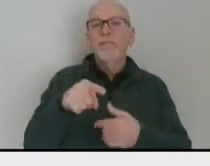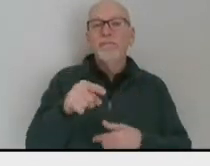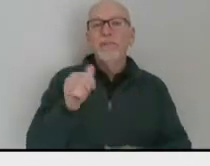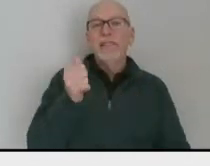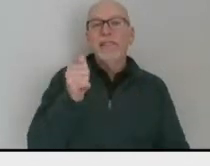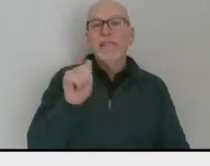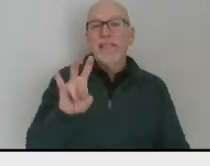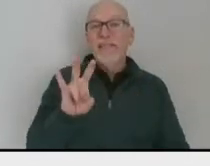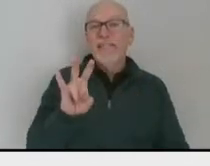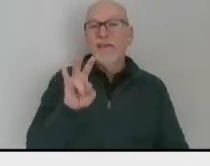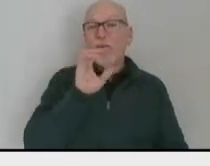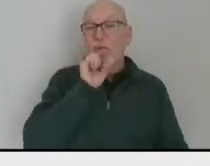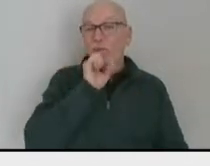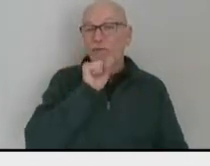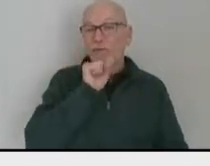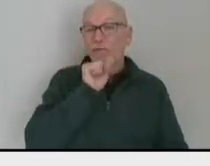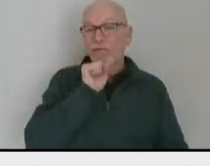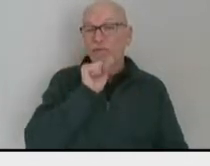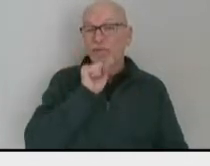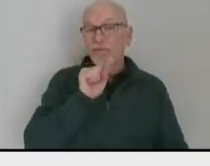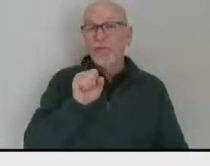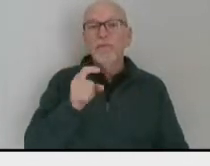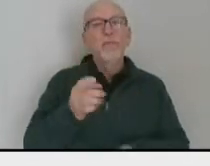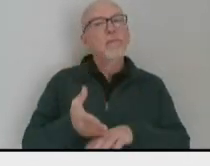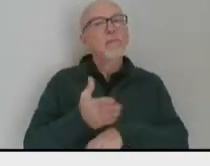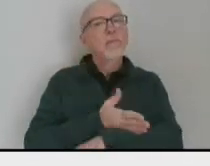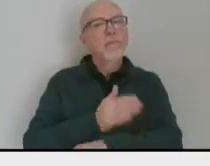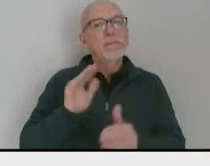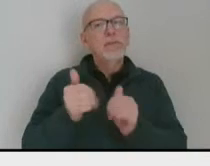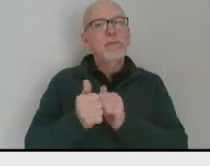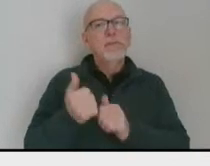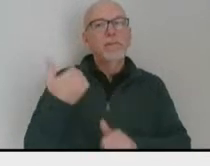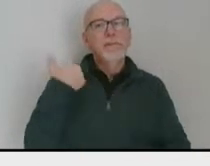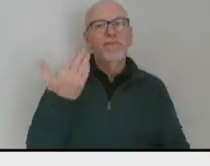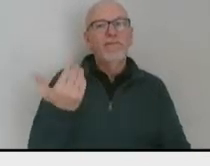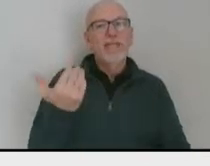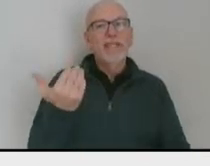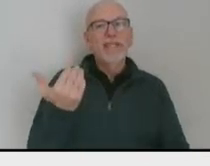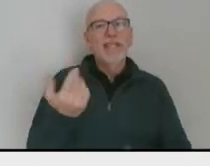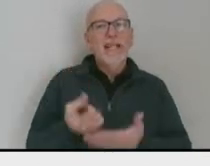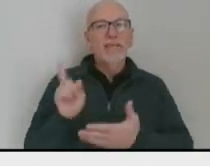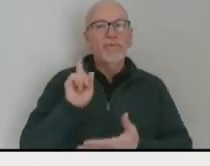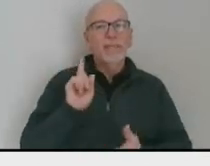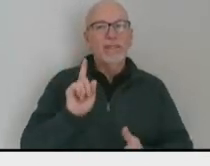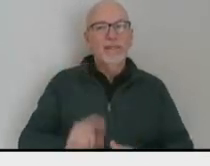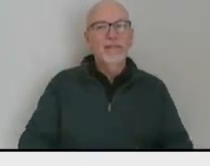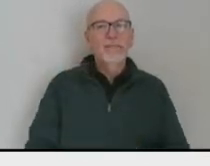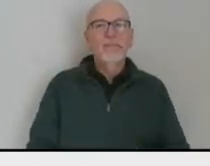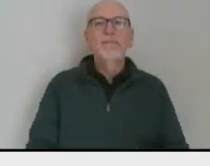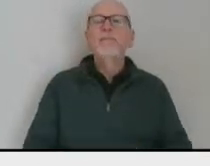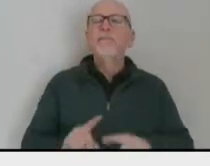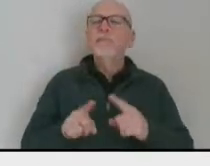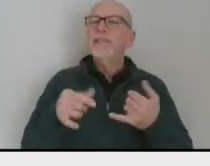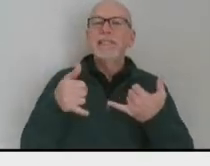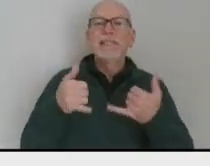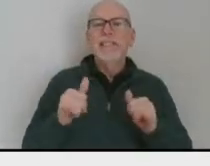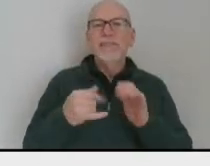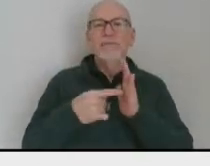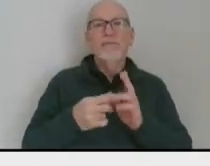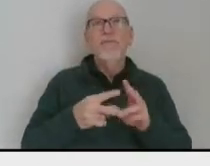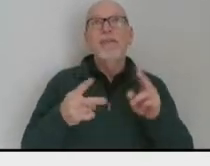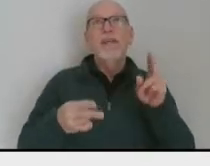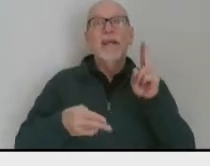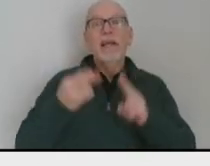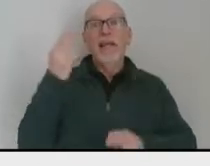counties in orange. That's a slight improvement from the 15 we saw in orange last week, but it still reflects very high levels